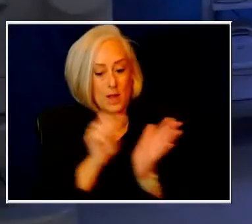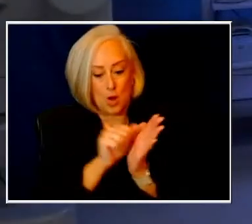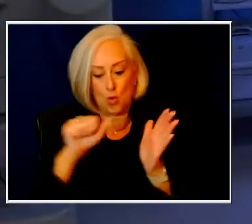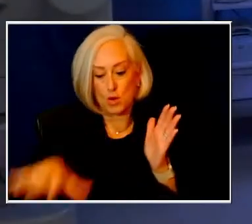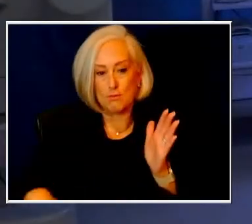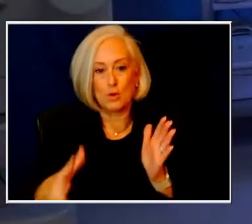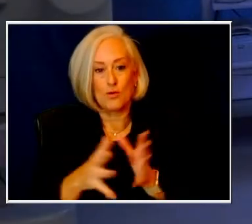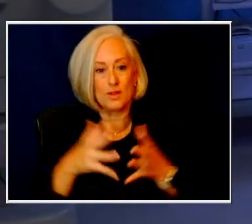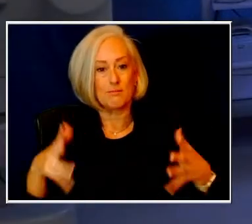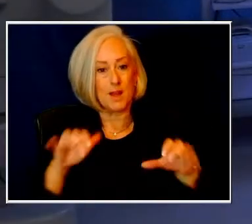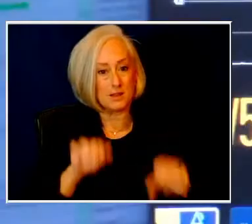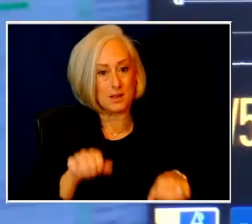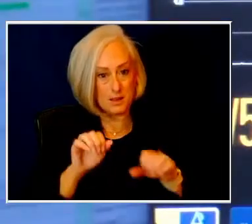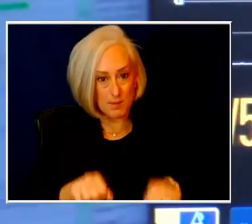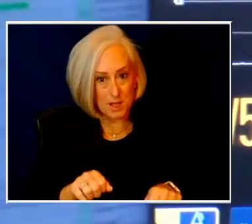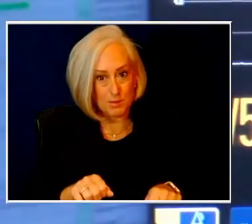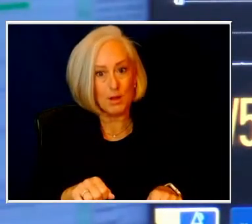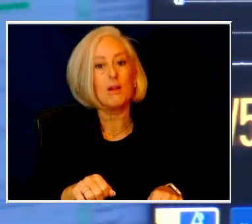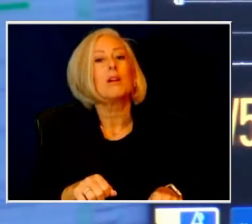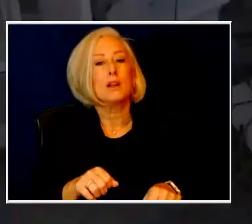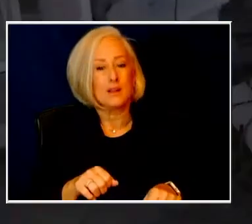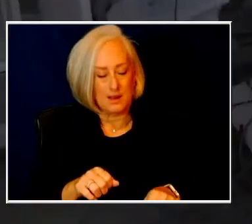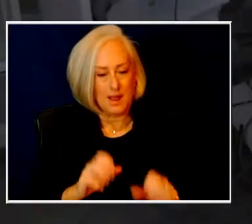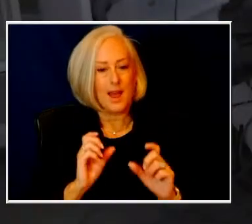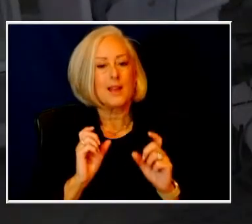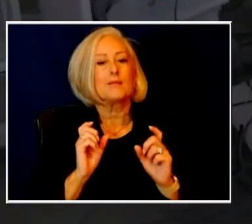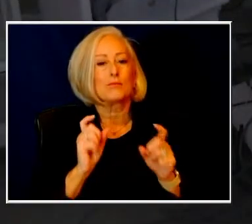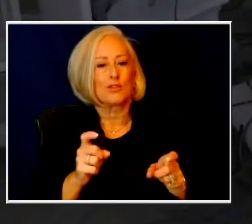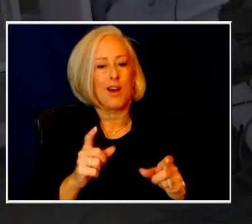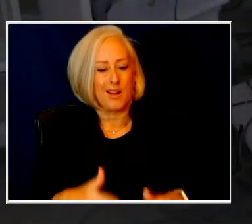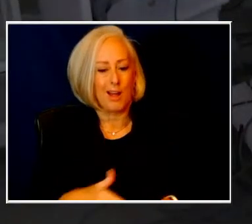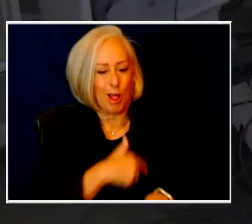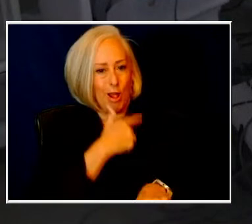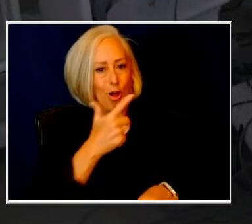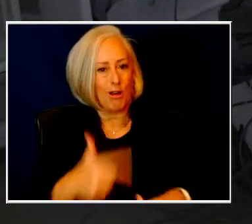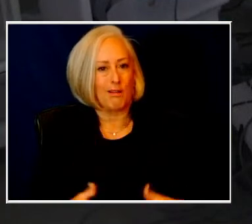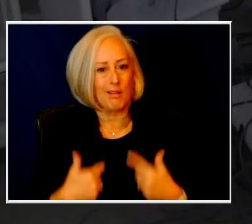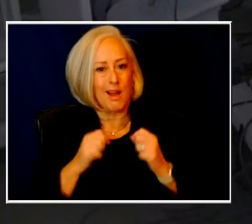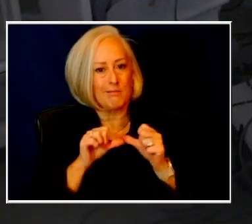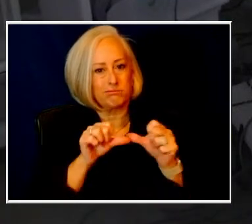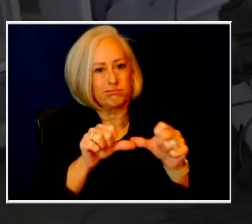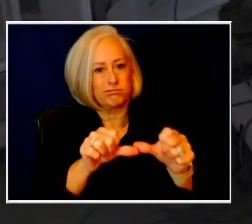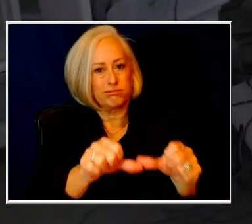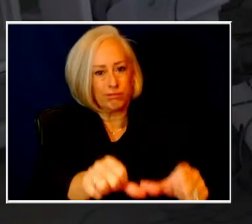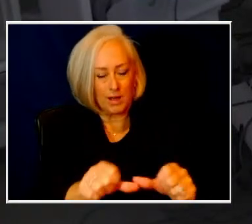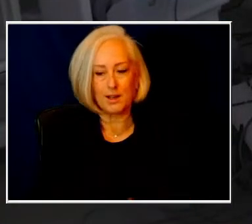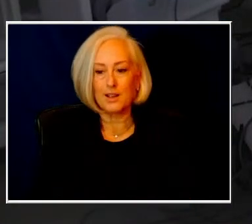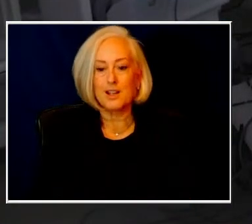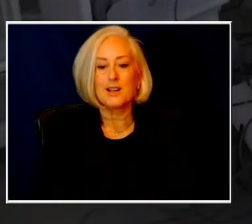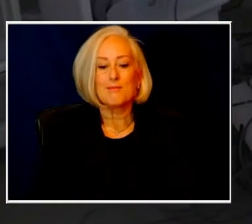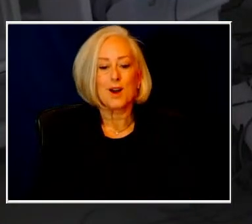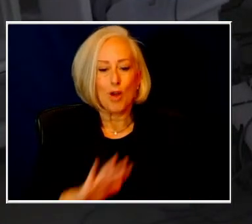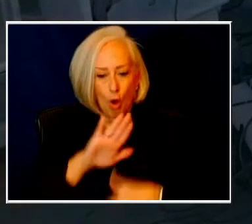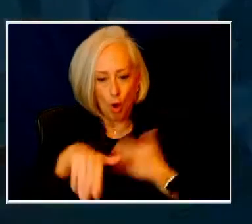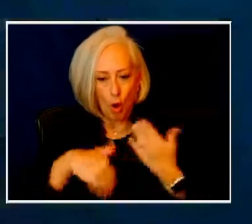goal is to give her a long life. Getting all of us together really shows a great collaboration that can happen in the medical